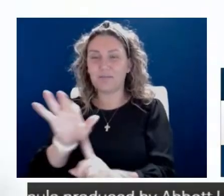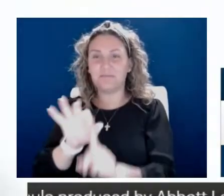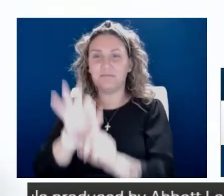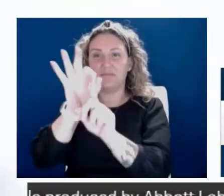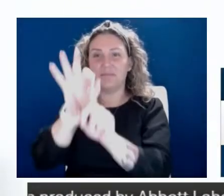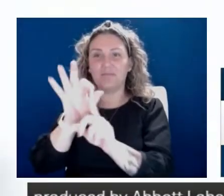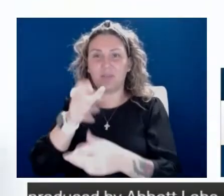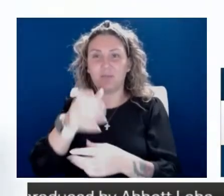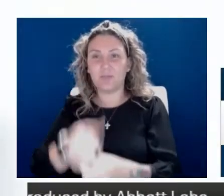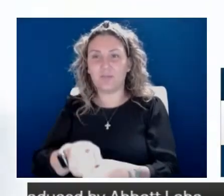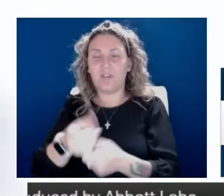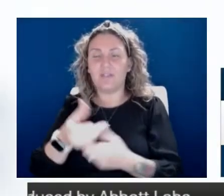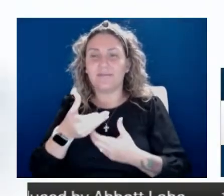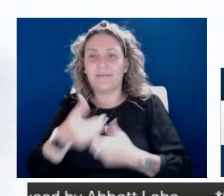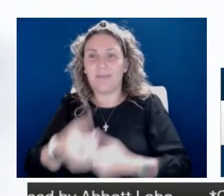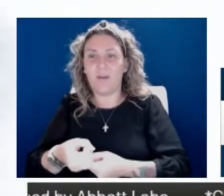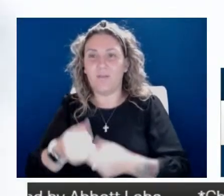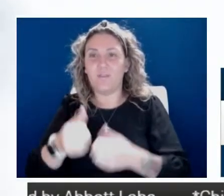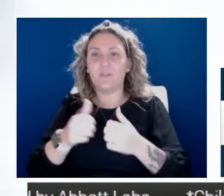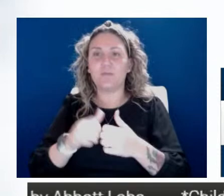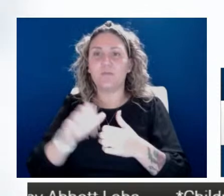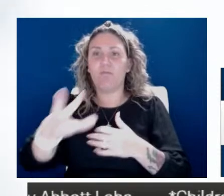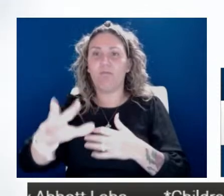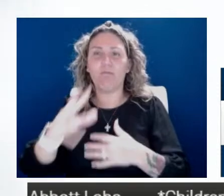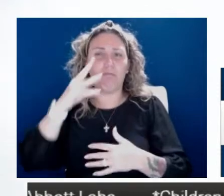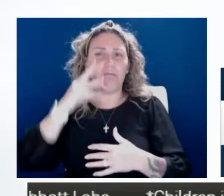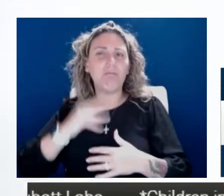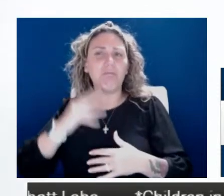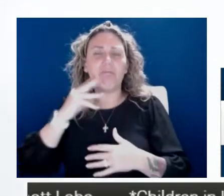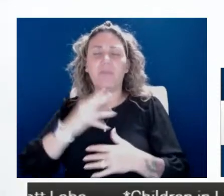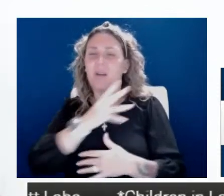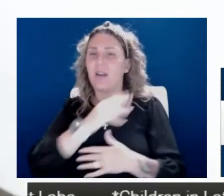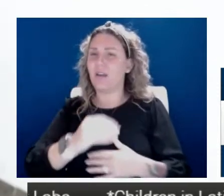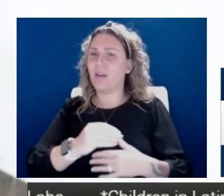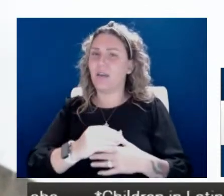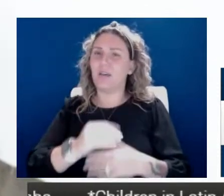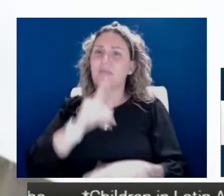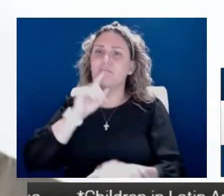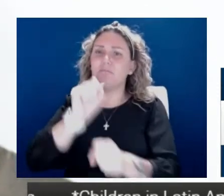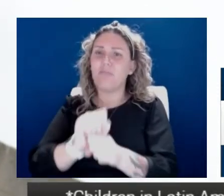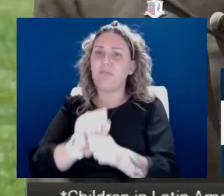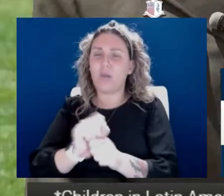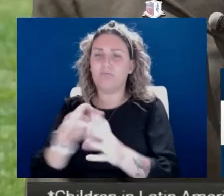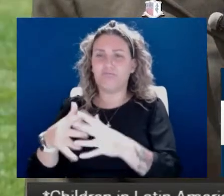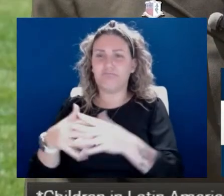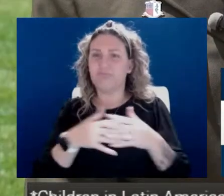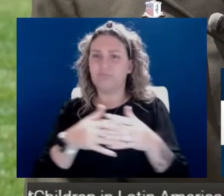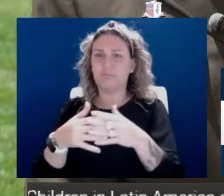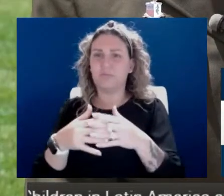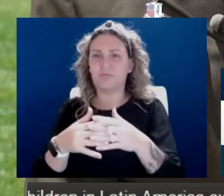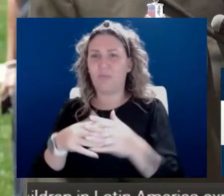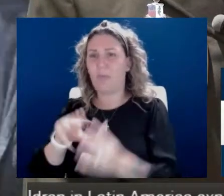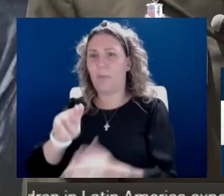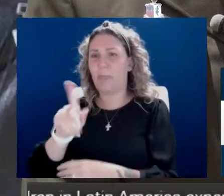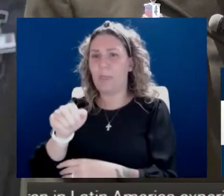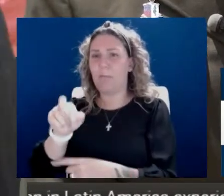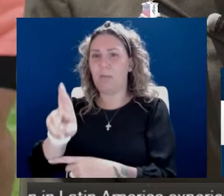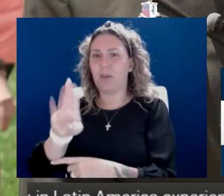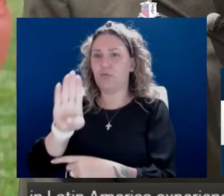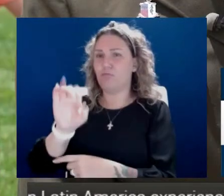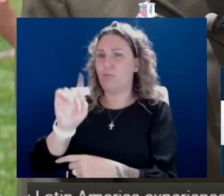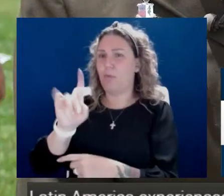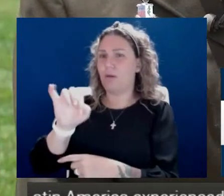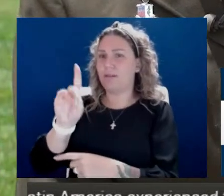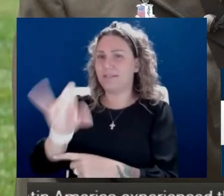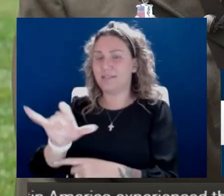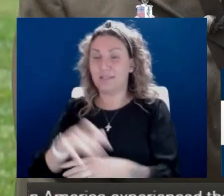in the patriotism, integrity, and abilities of Major Matthew Bonte. Well, I think the Army holds promotion days